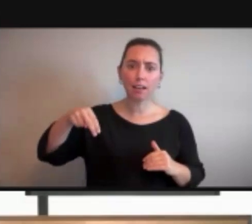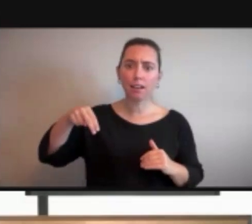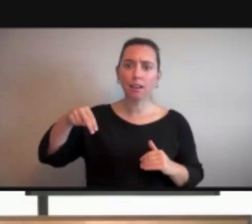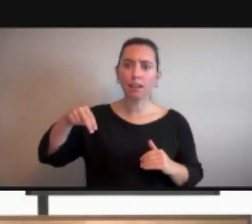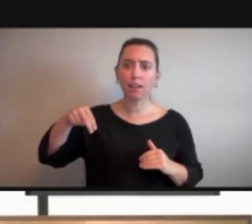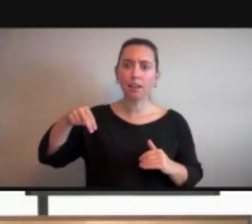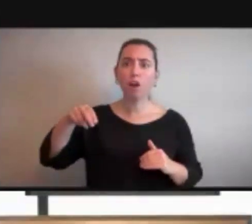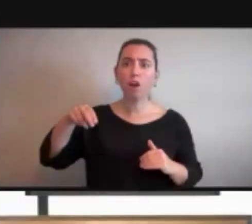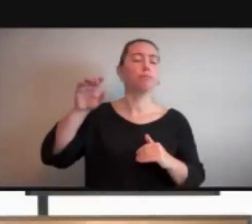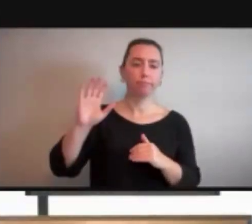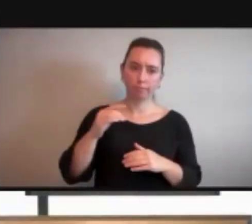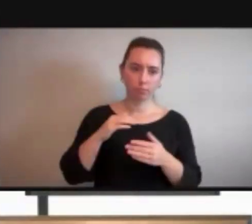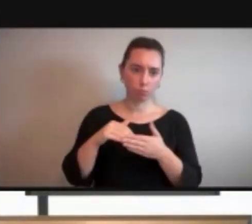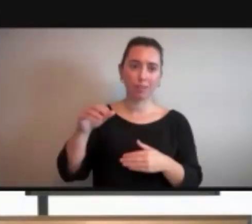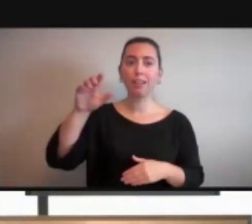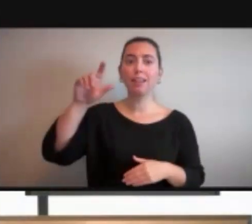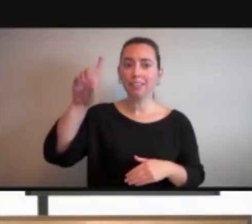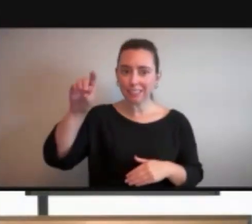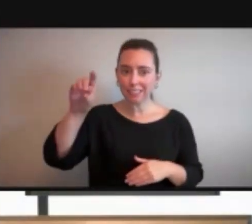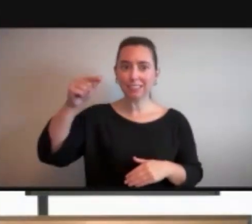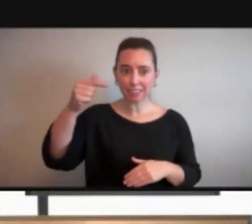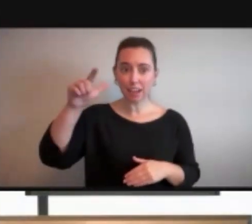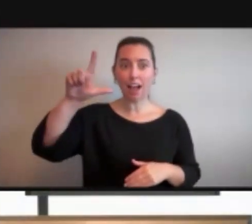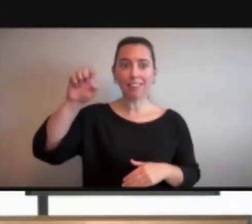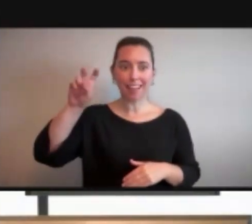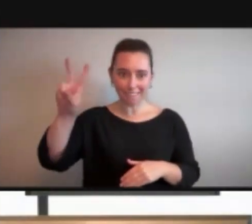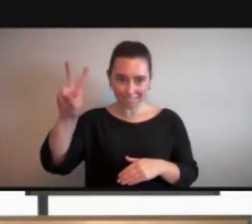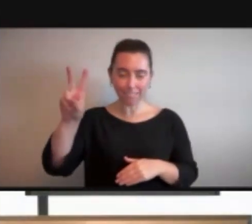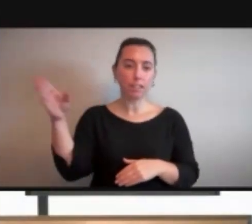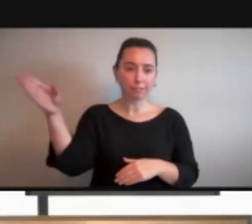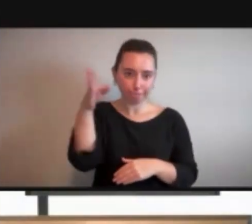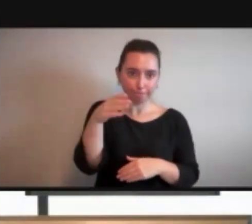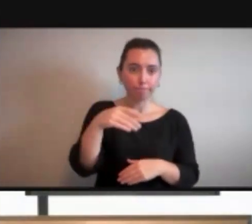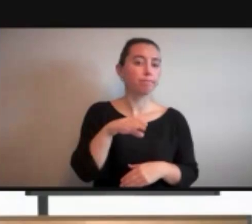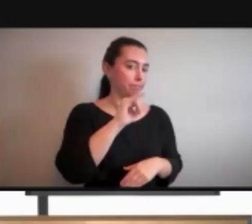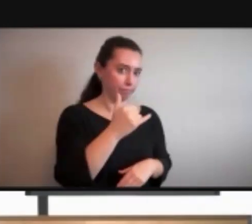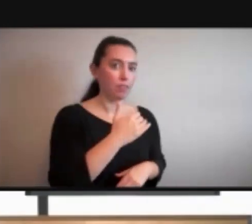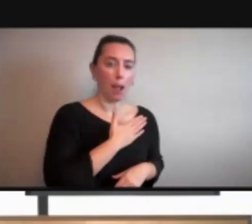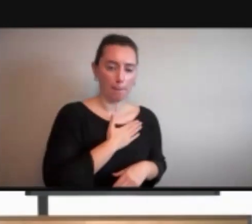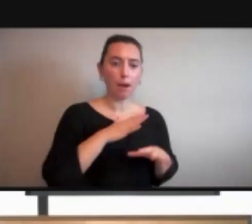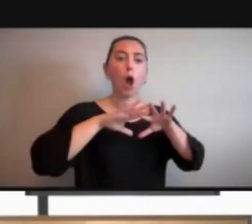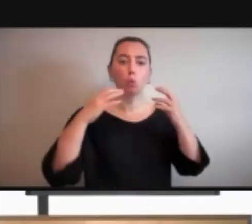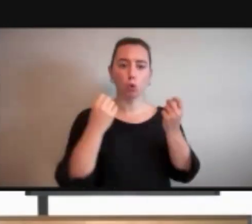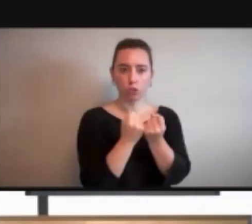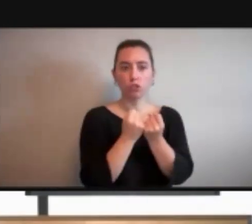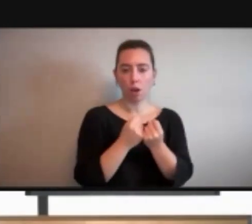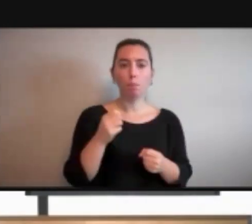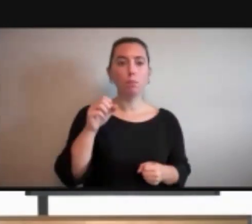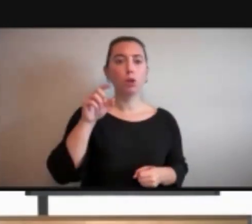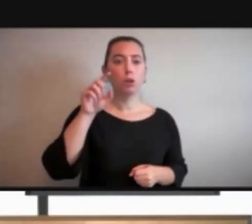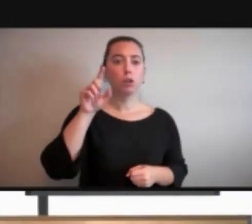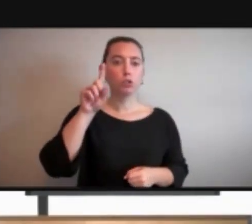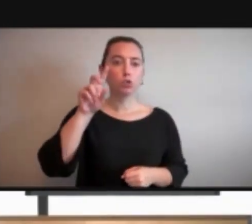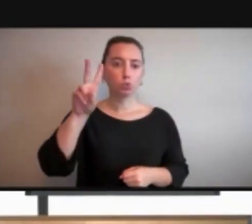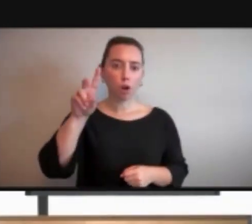Yeah, that was actually my workshop, or the one where I was in. It's about 12.1.1 accessibility